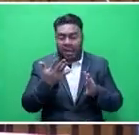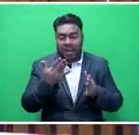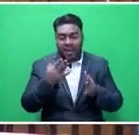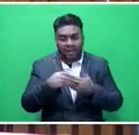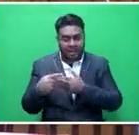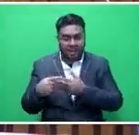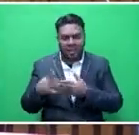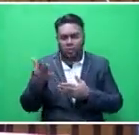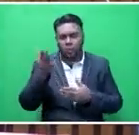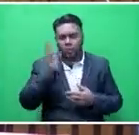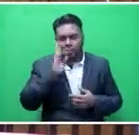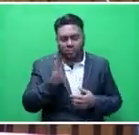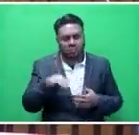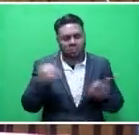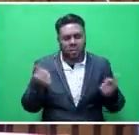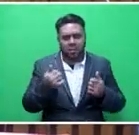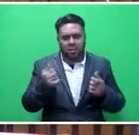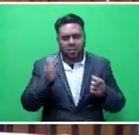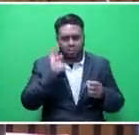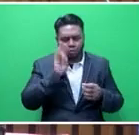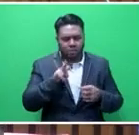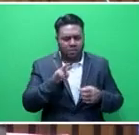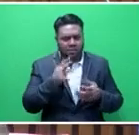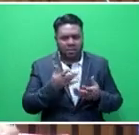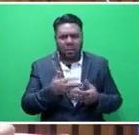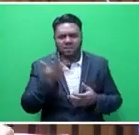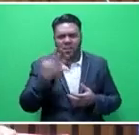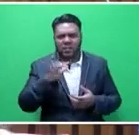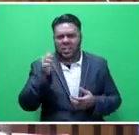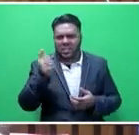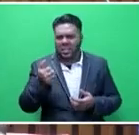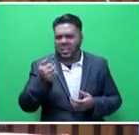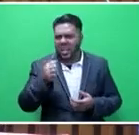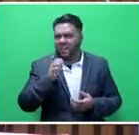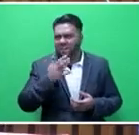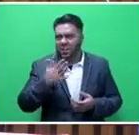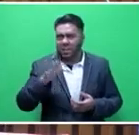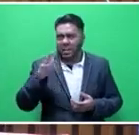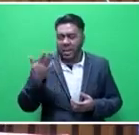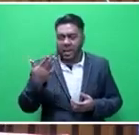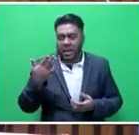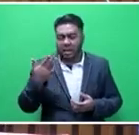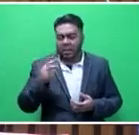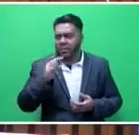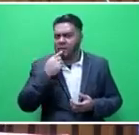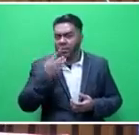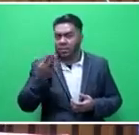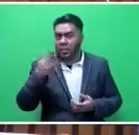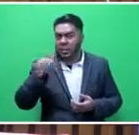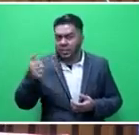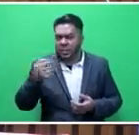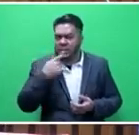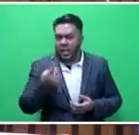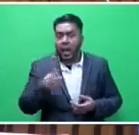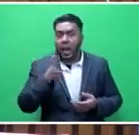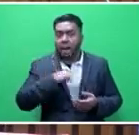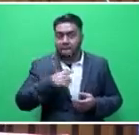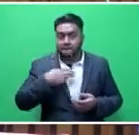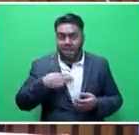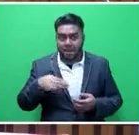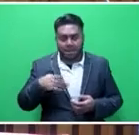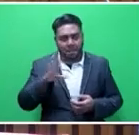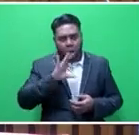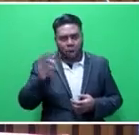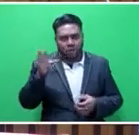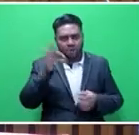is. Mr. Speaker, sir, she went on about 56 and 59. 56 says, I read it, a member may not